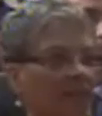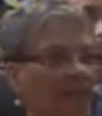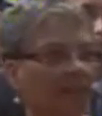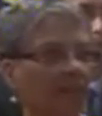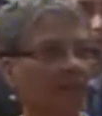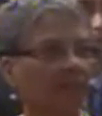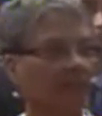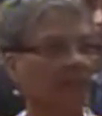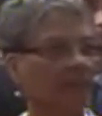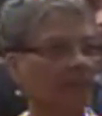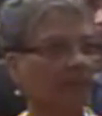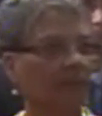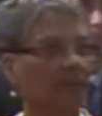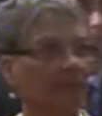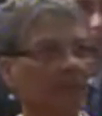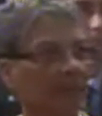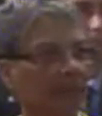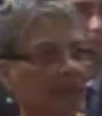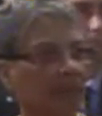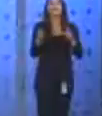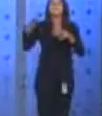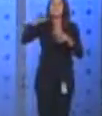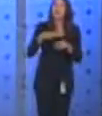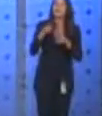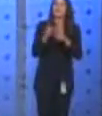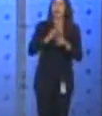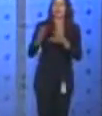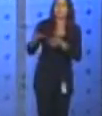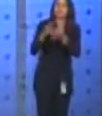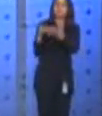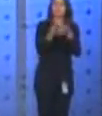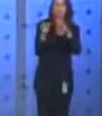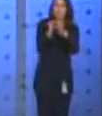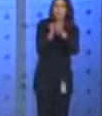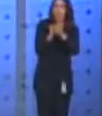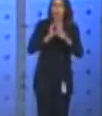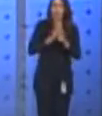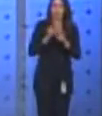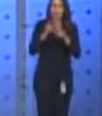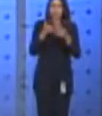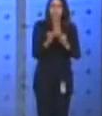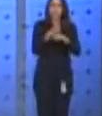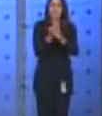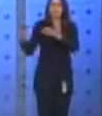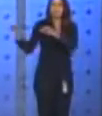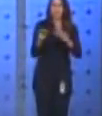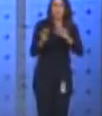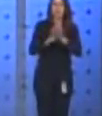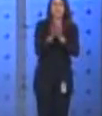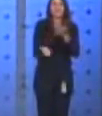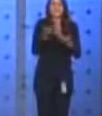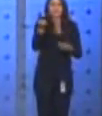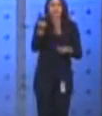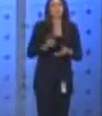Many of them are benefiting from our collective work, our initiatives to make these moves easier.